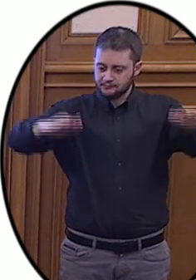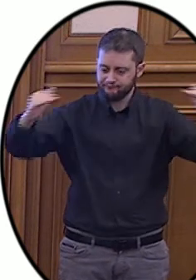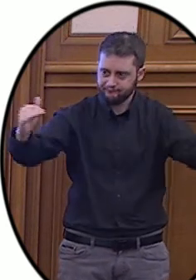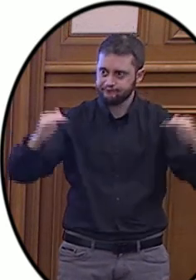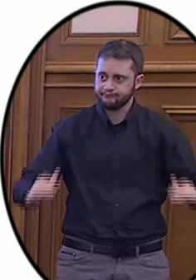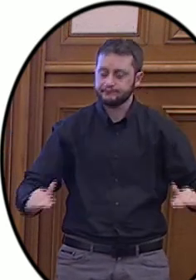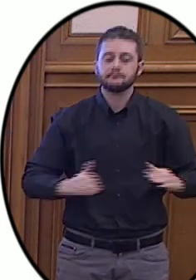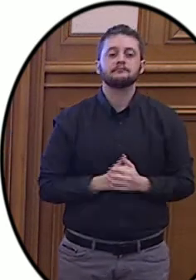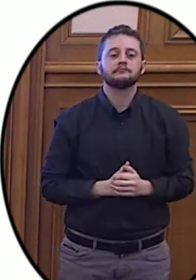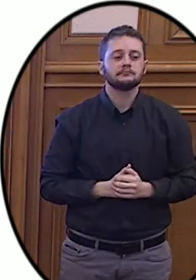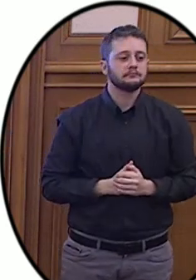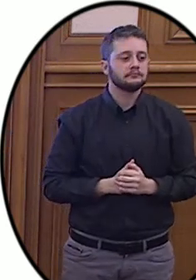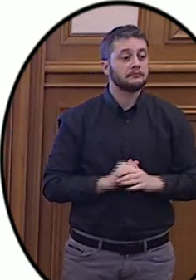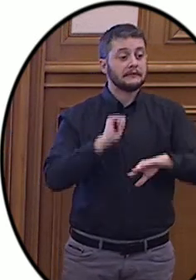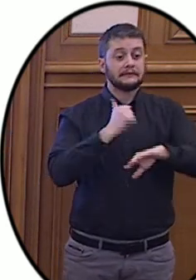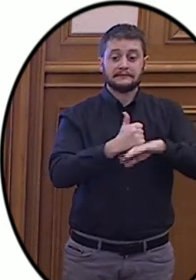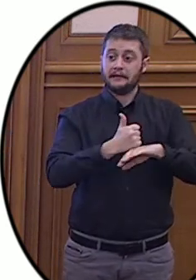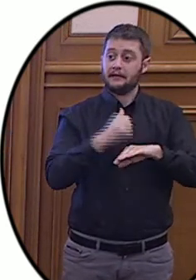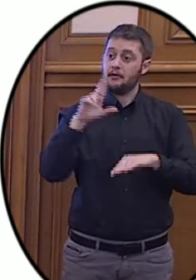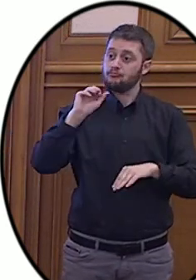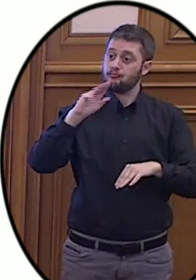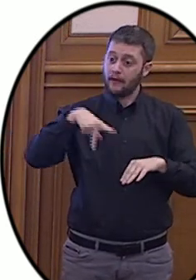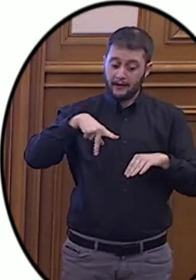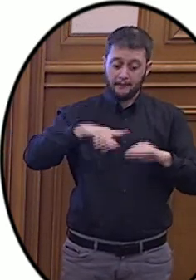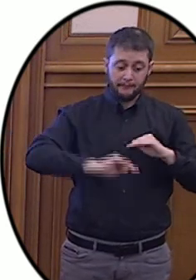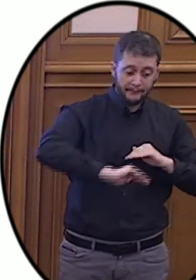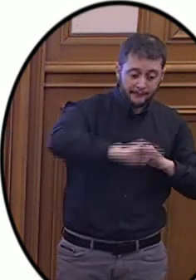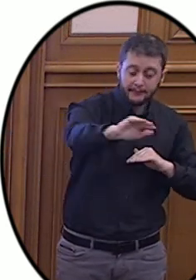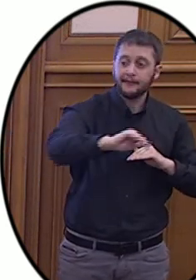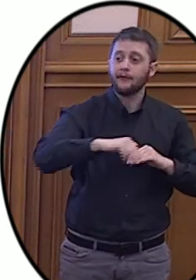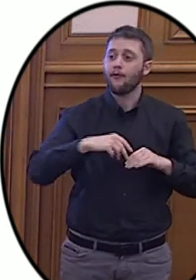and installation of a ramp or chairlift,